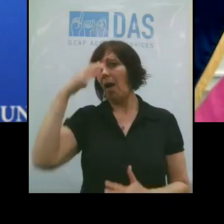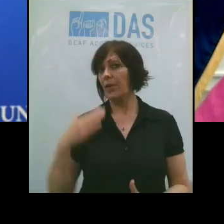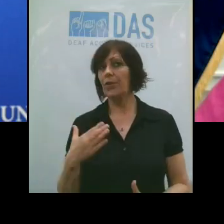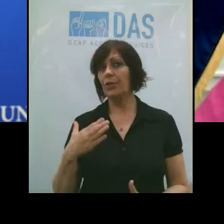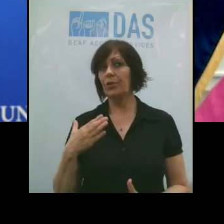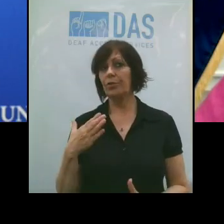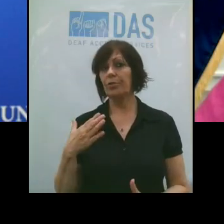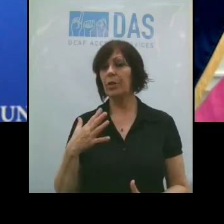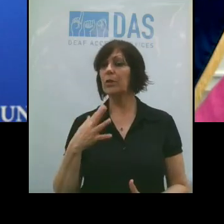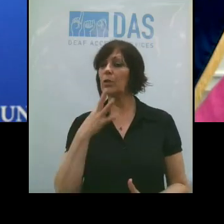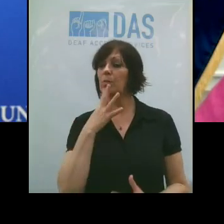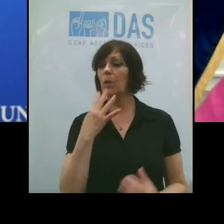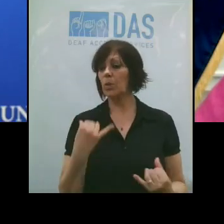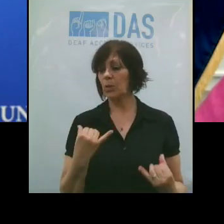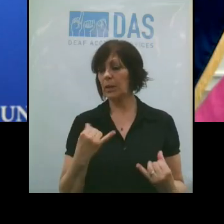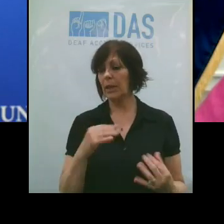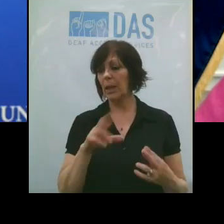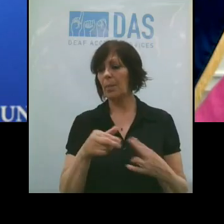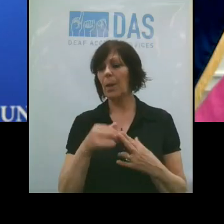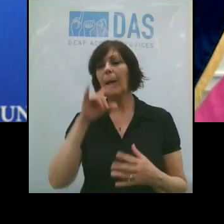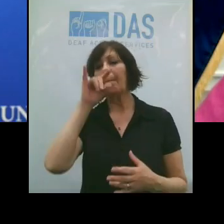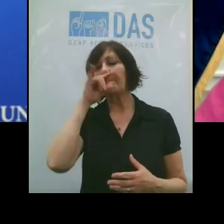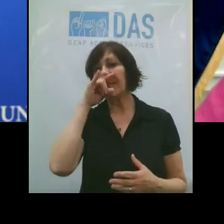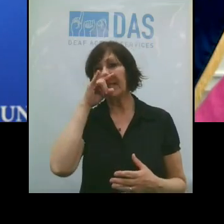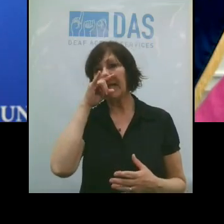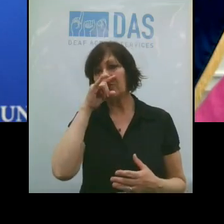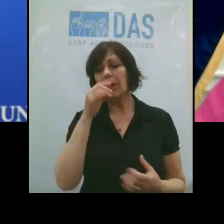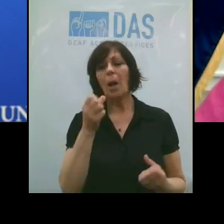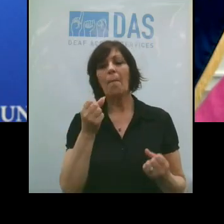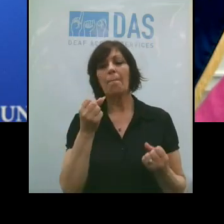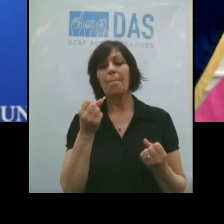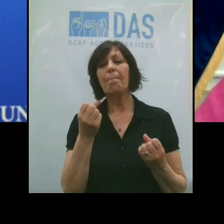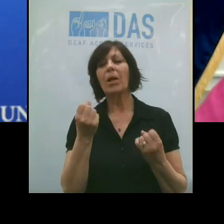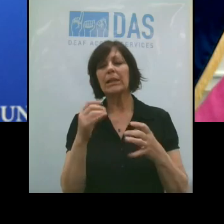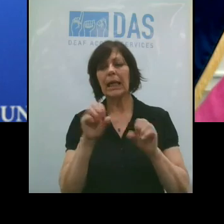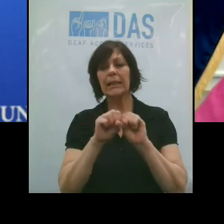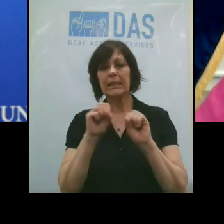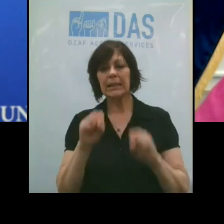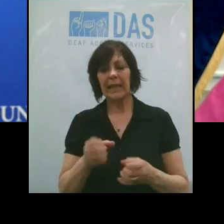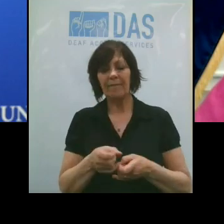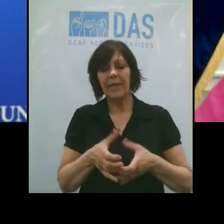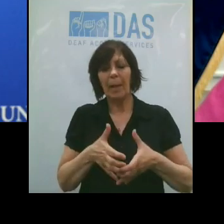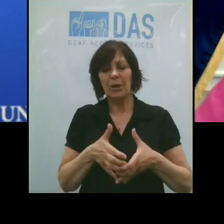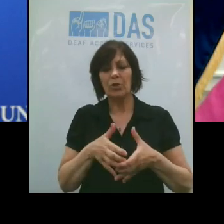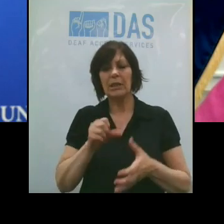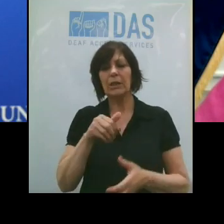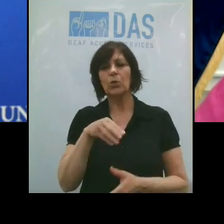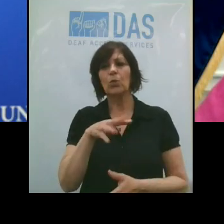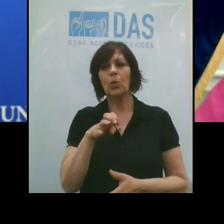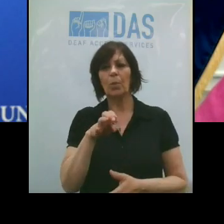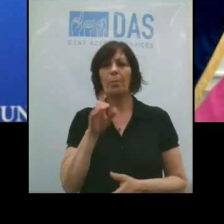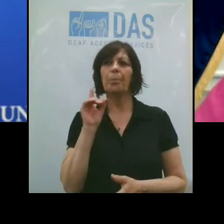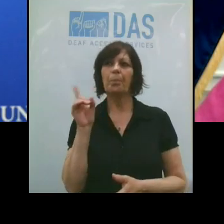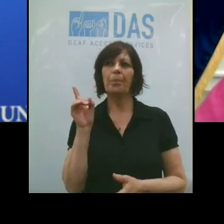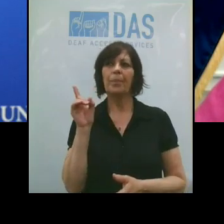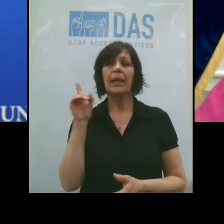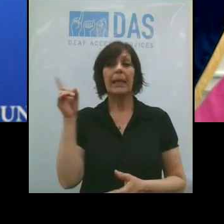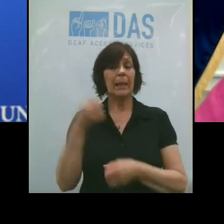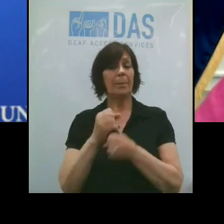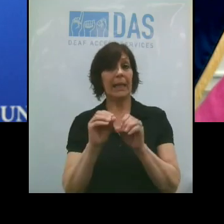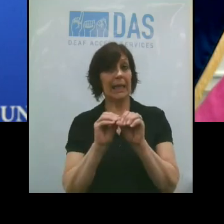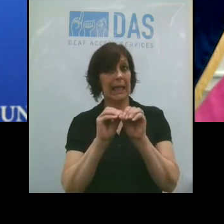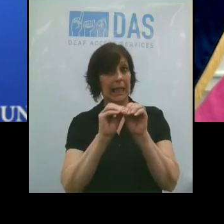two spoke today about pediatric multi-system inflammatory syndrome. The governor, in his remarks earlier, made it clear